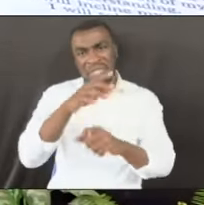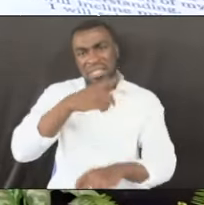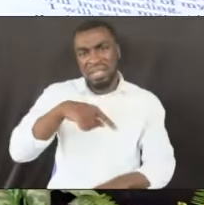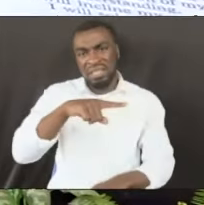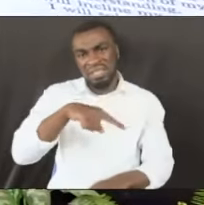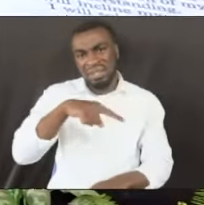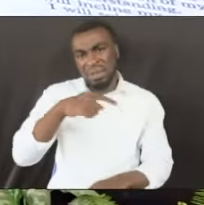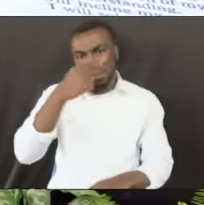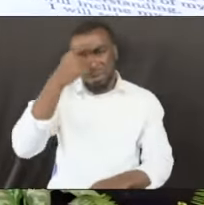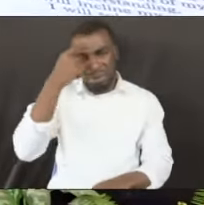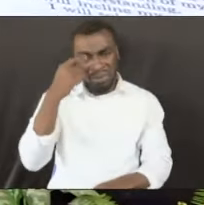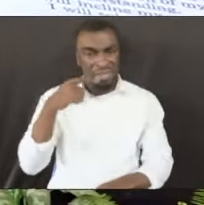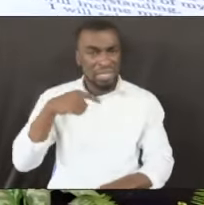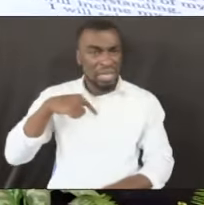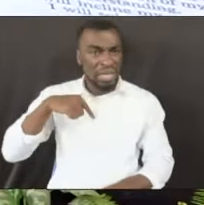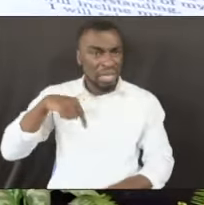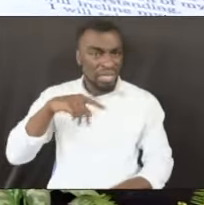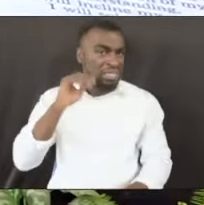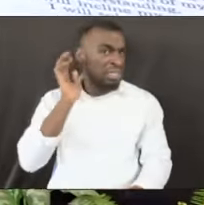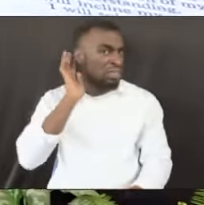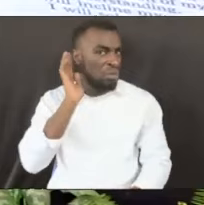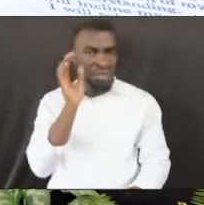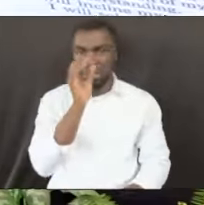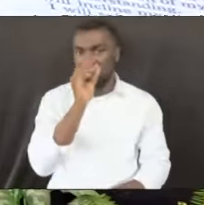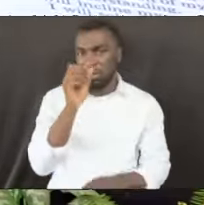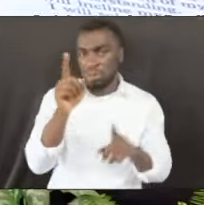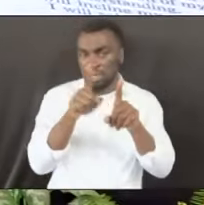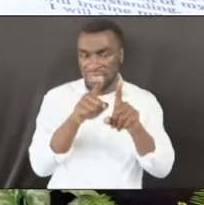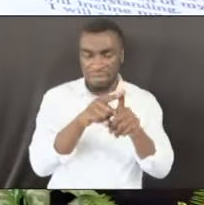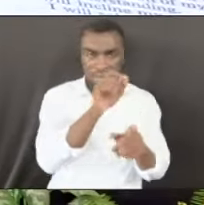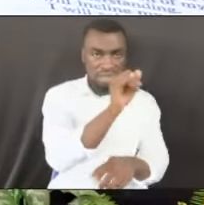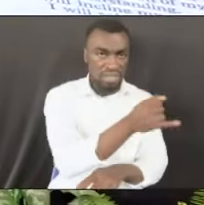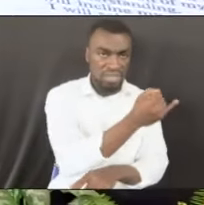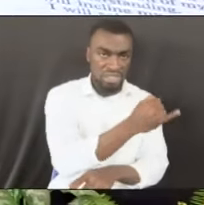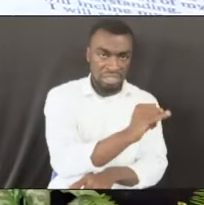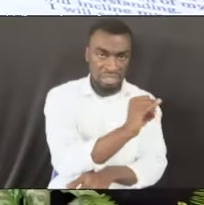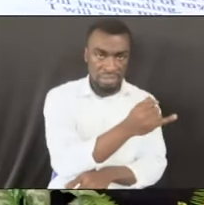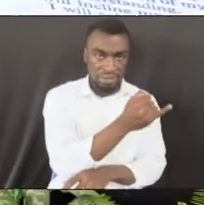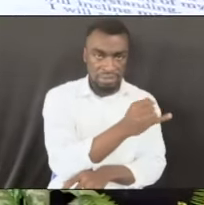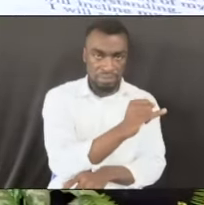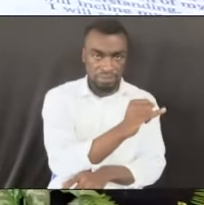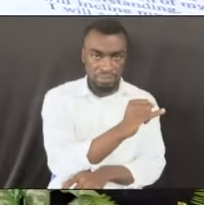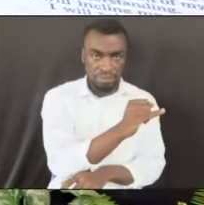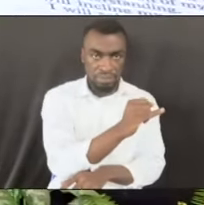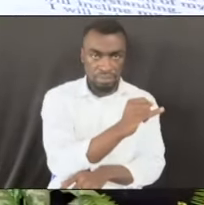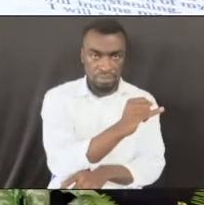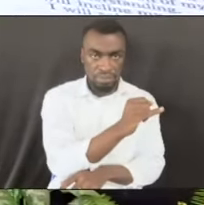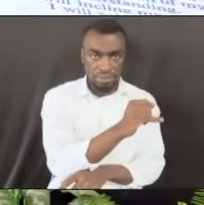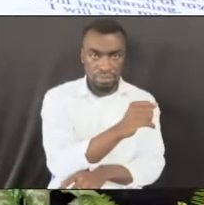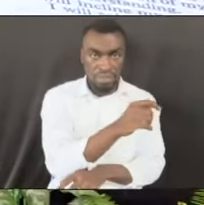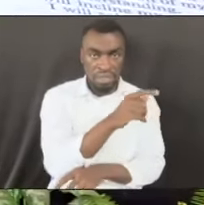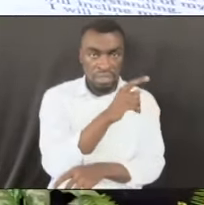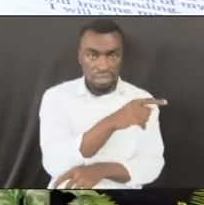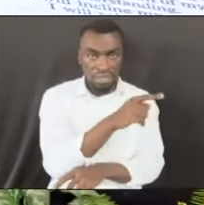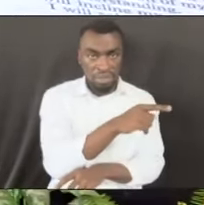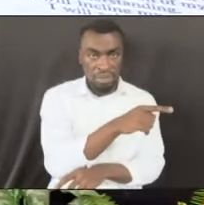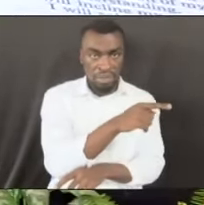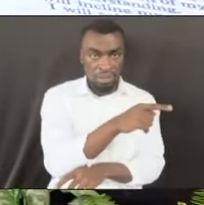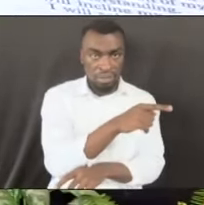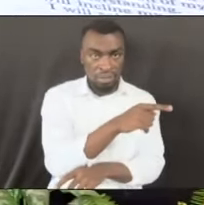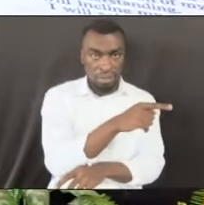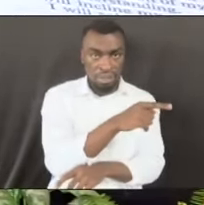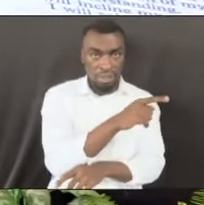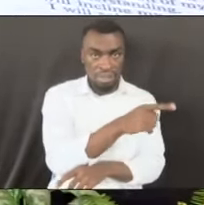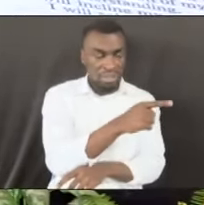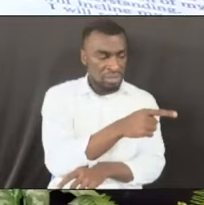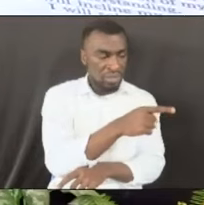Jonah. But you see, now when he went and he was hosted by that ship, he jeopardized the lives of all those who